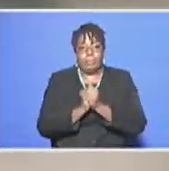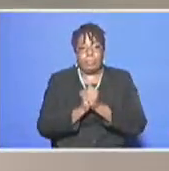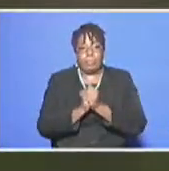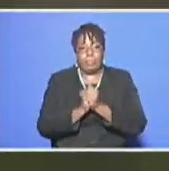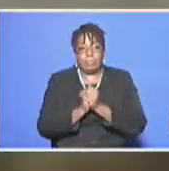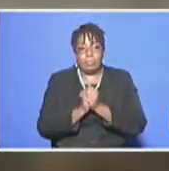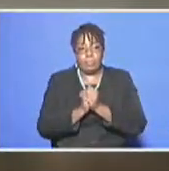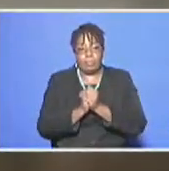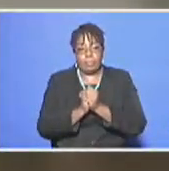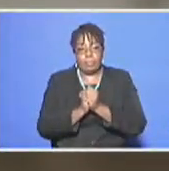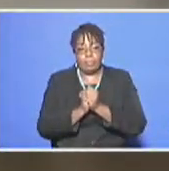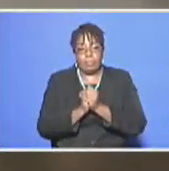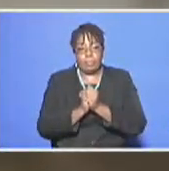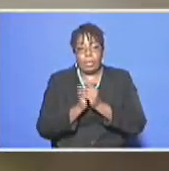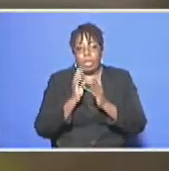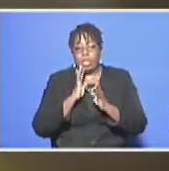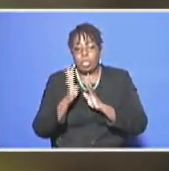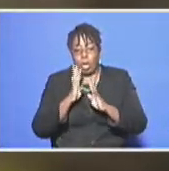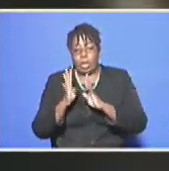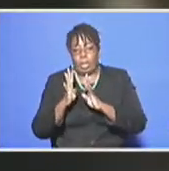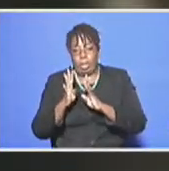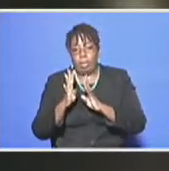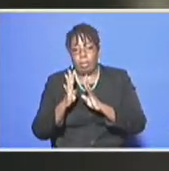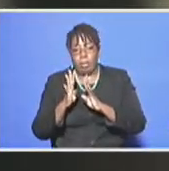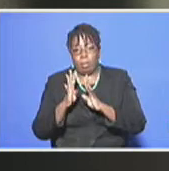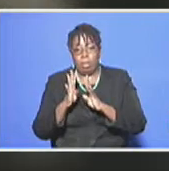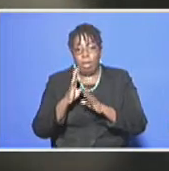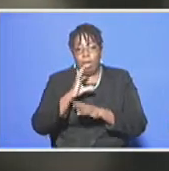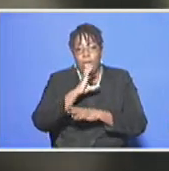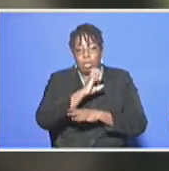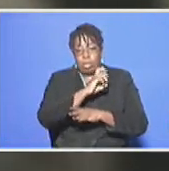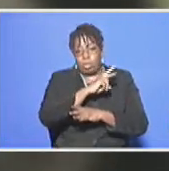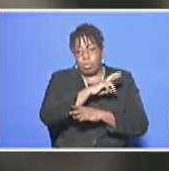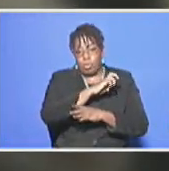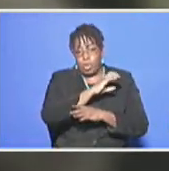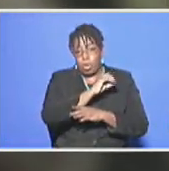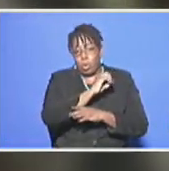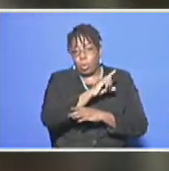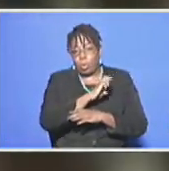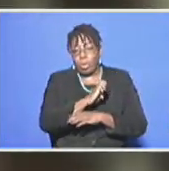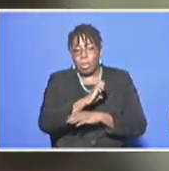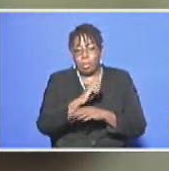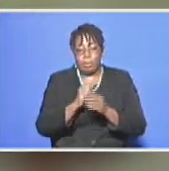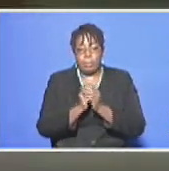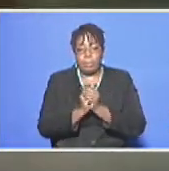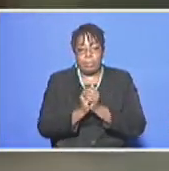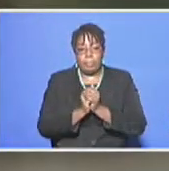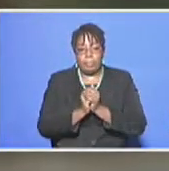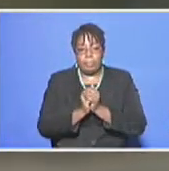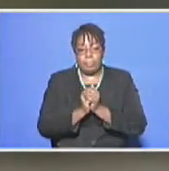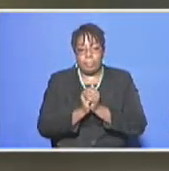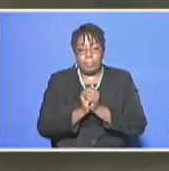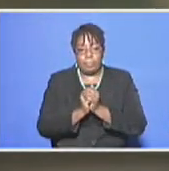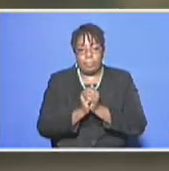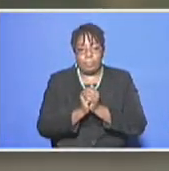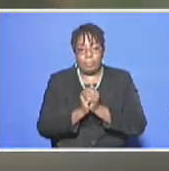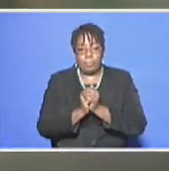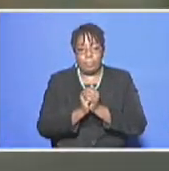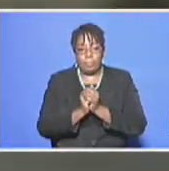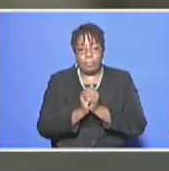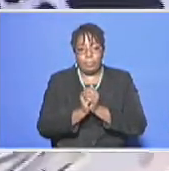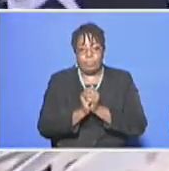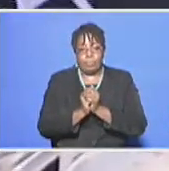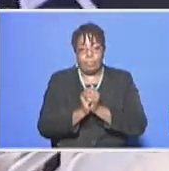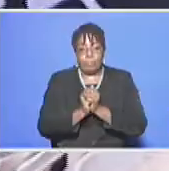bon Dieu dit ça, nous croyons c'est dans la fin nous y. Faut tout le monde believe dans bon Dieu qu'on y a pour nous prier sans